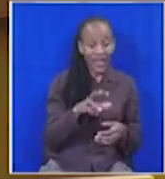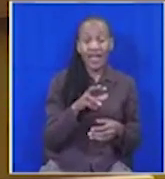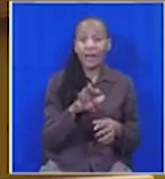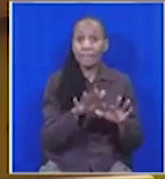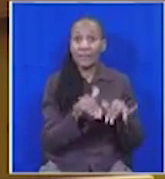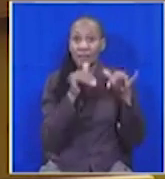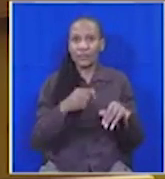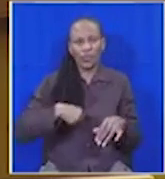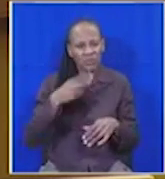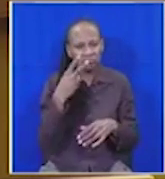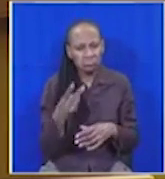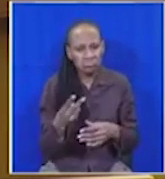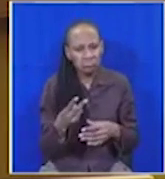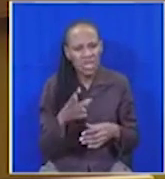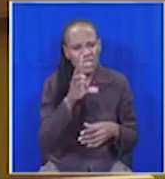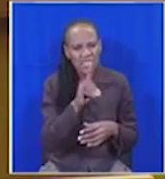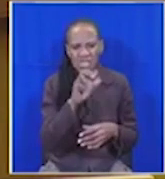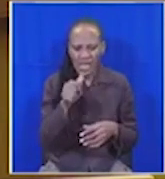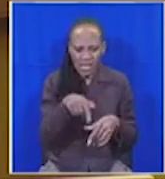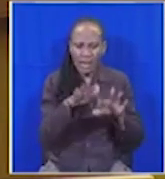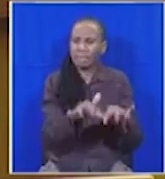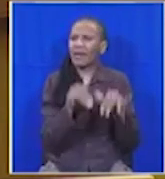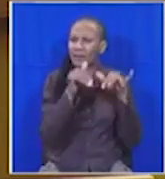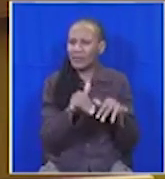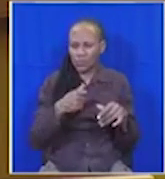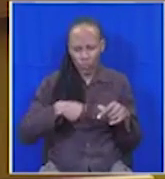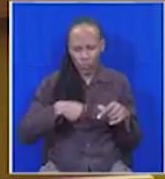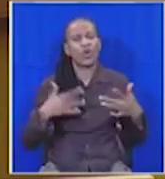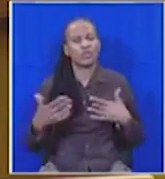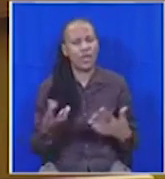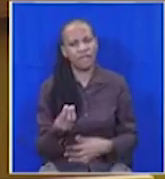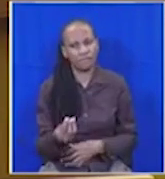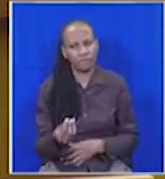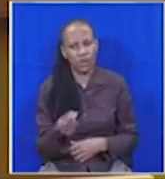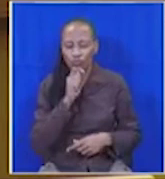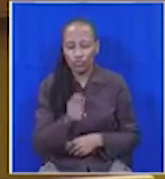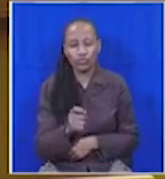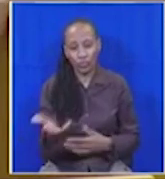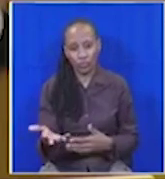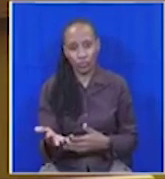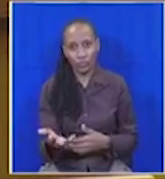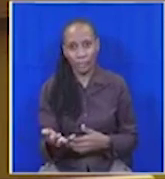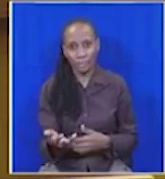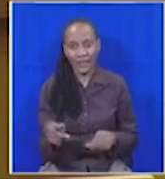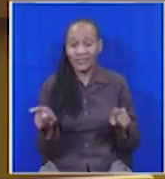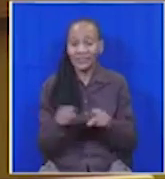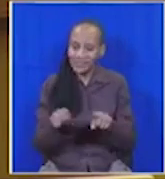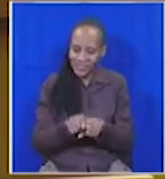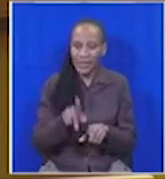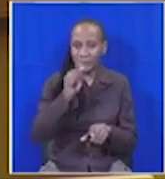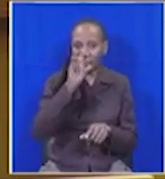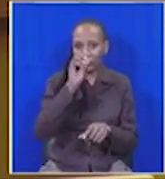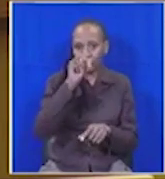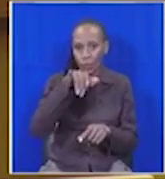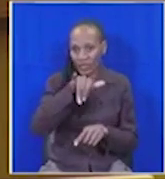concern about the conduct of the Democratic Alliance here in the House. And let us be honest, even Tony Leon expressed his